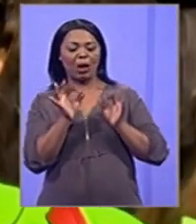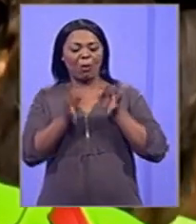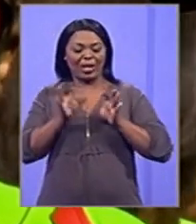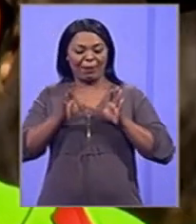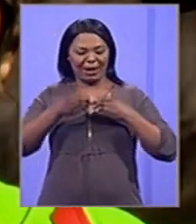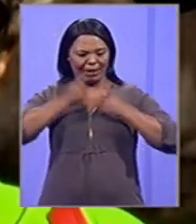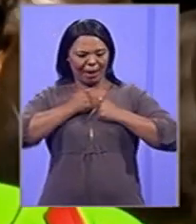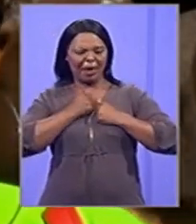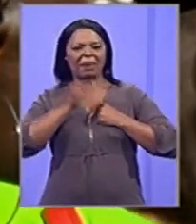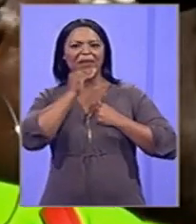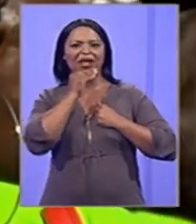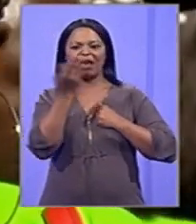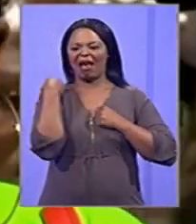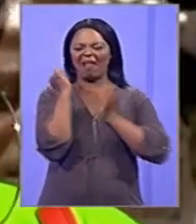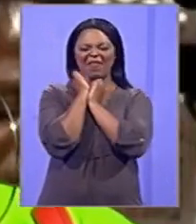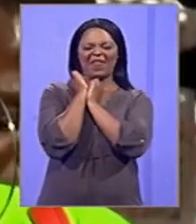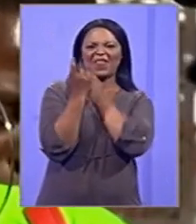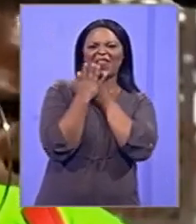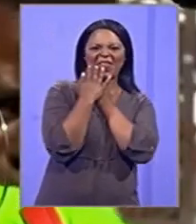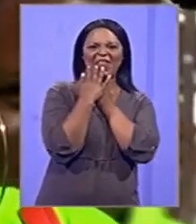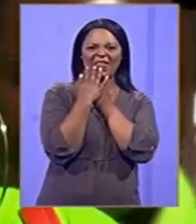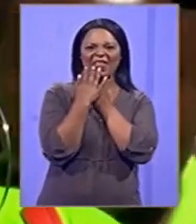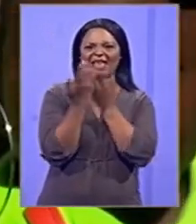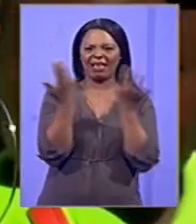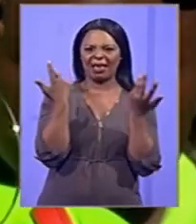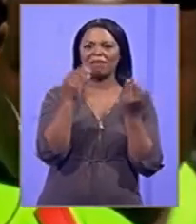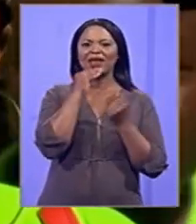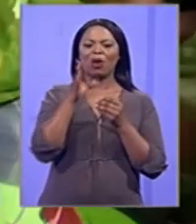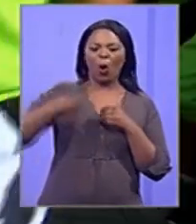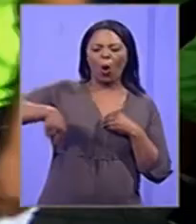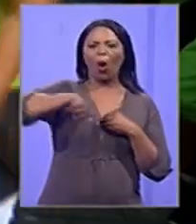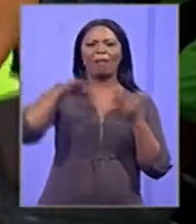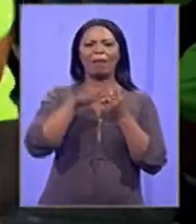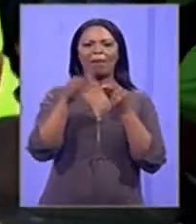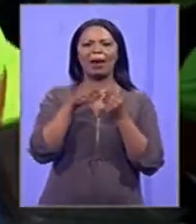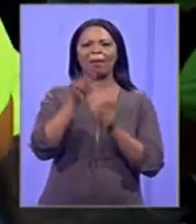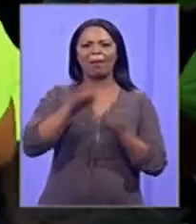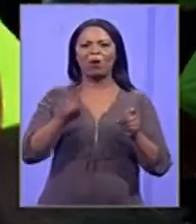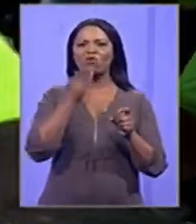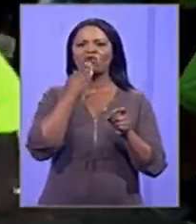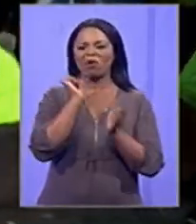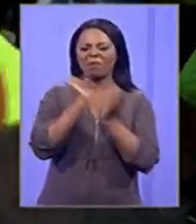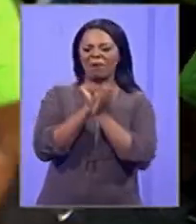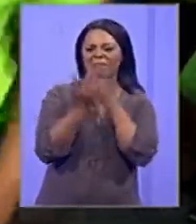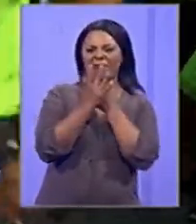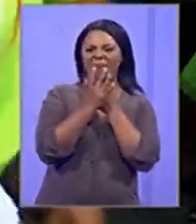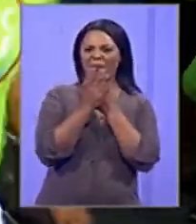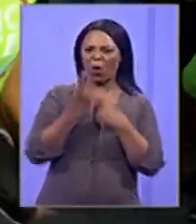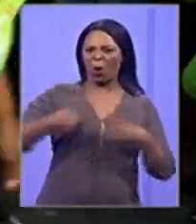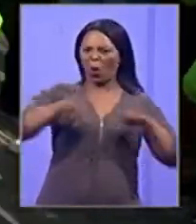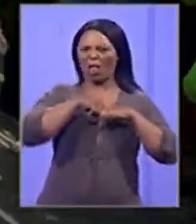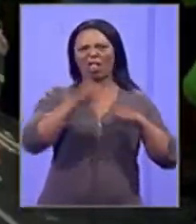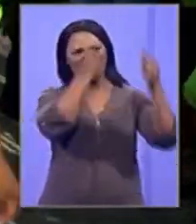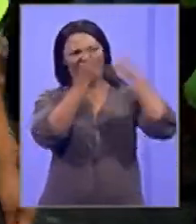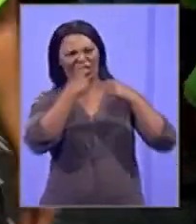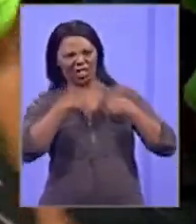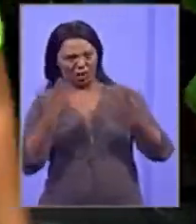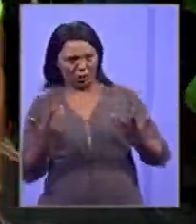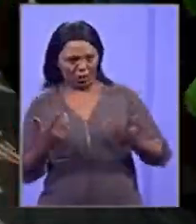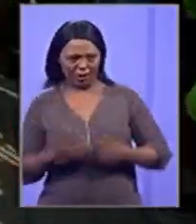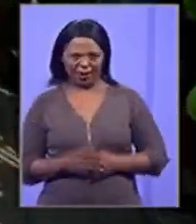a party of bandits, which means all members of Patriotic Alliance are bandits. Go bontšha ke go hlolana ka diolo magareng ga baetapele ba ka